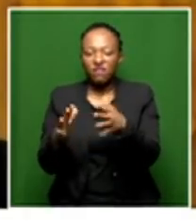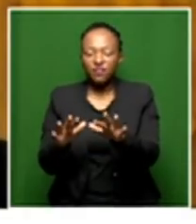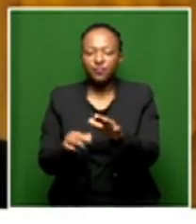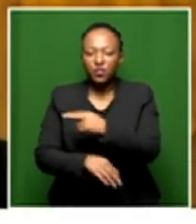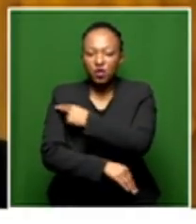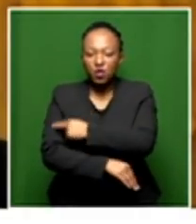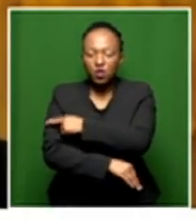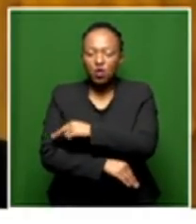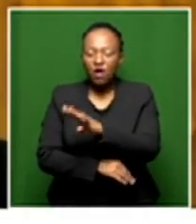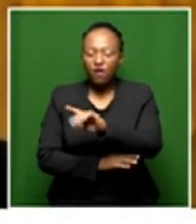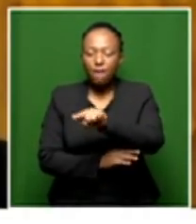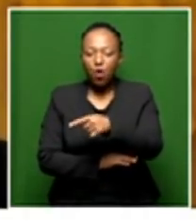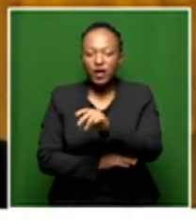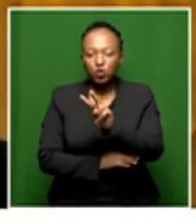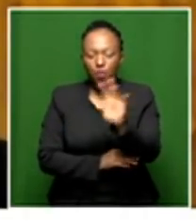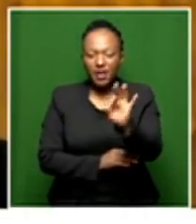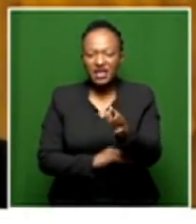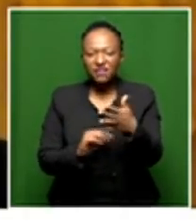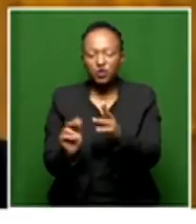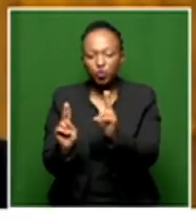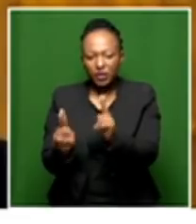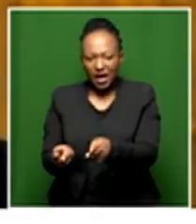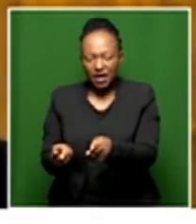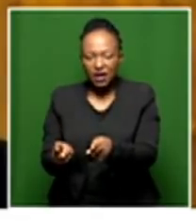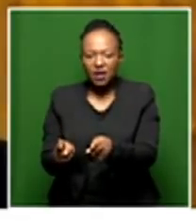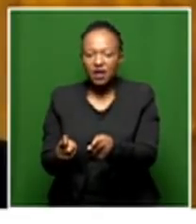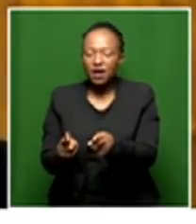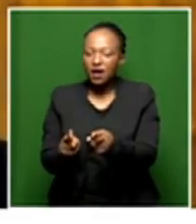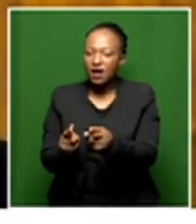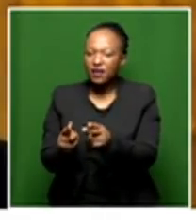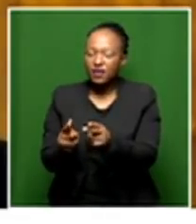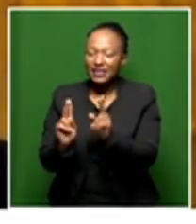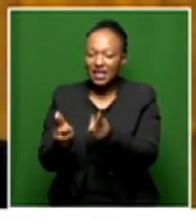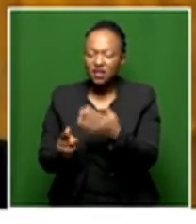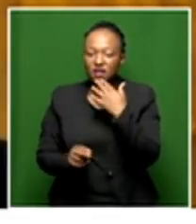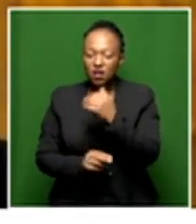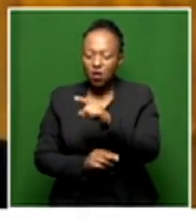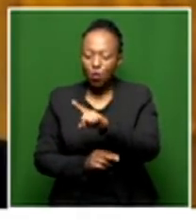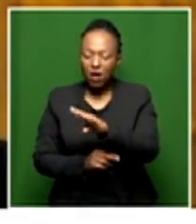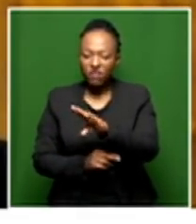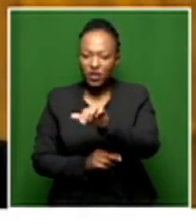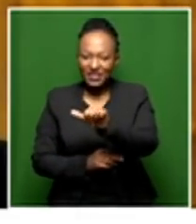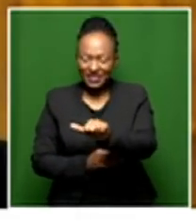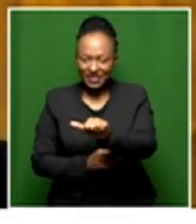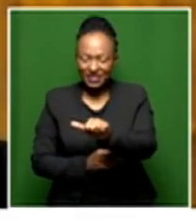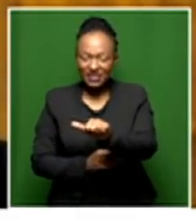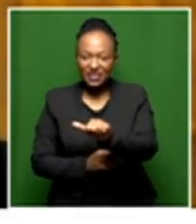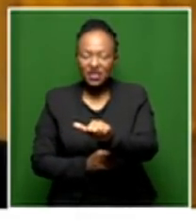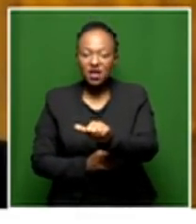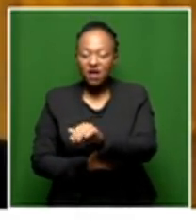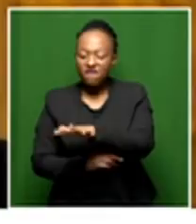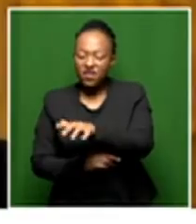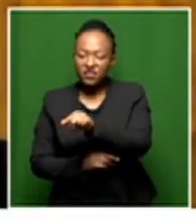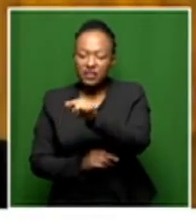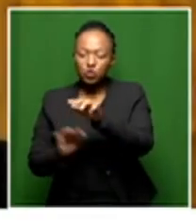fatality of 4.2%. Breaking down the deaths, 146 were among adolescents between